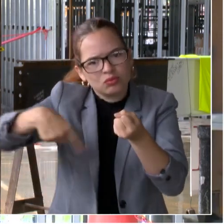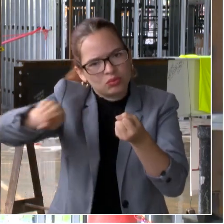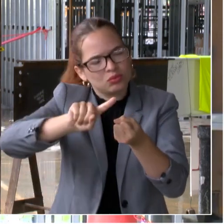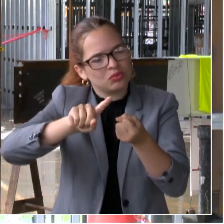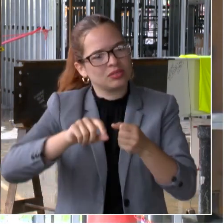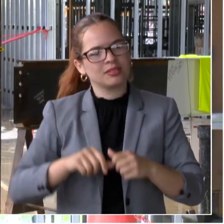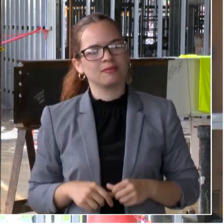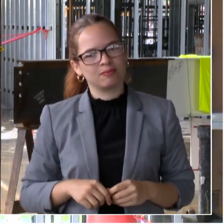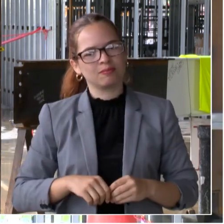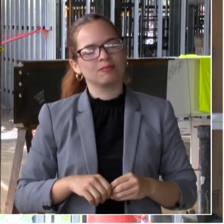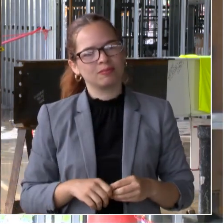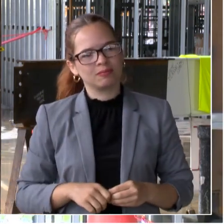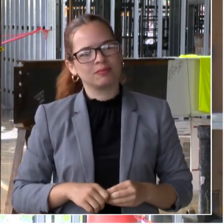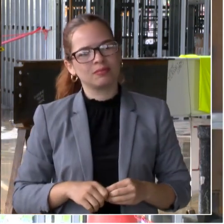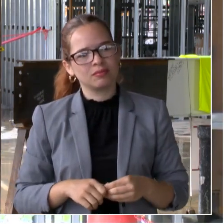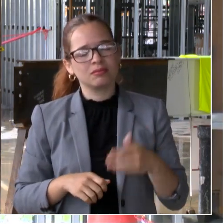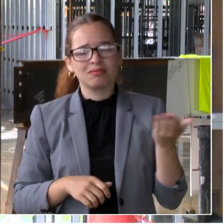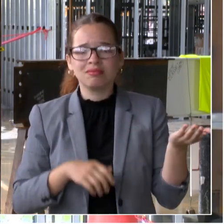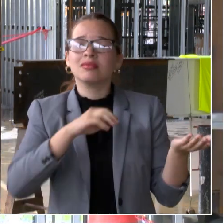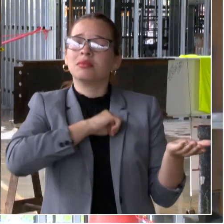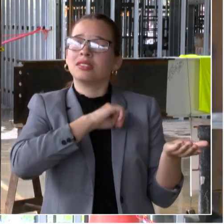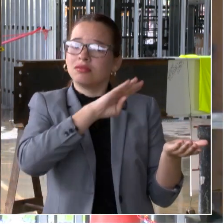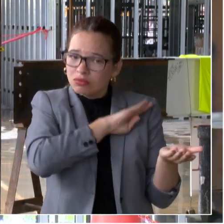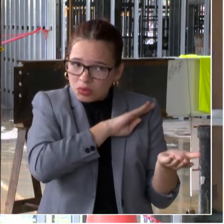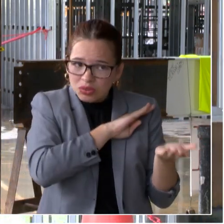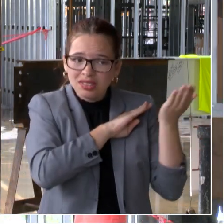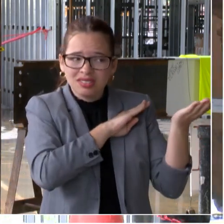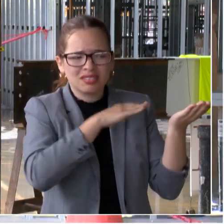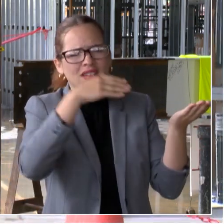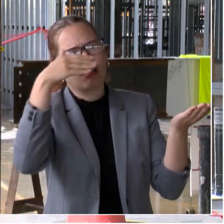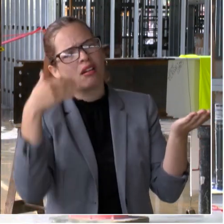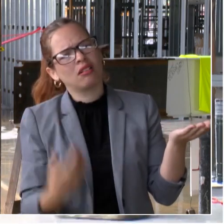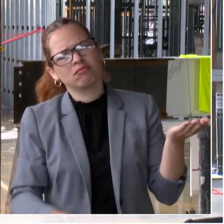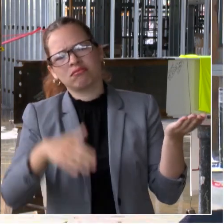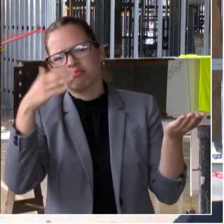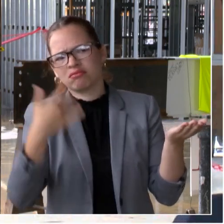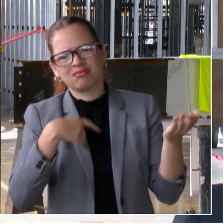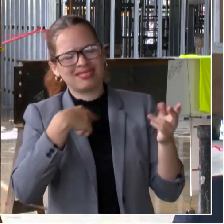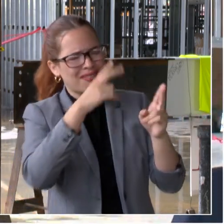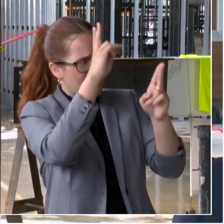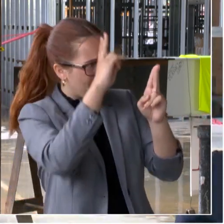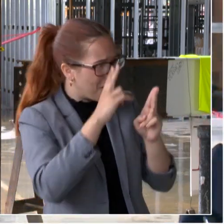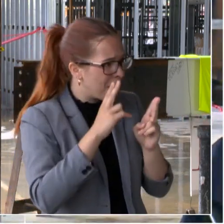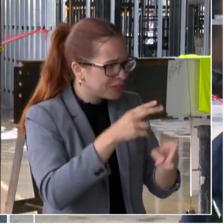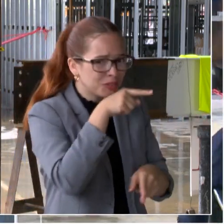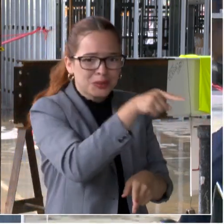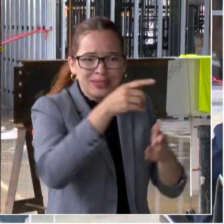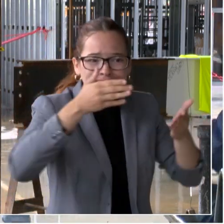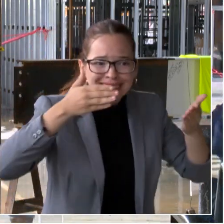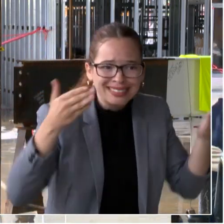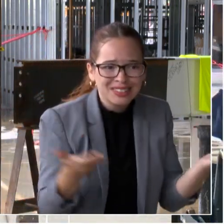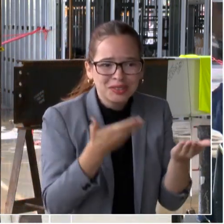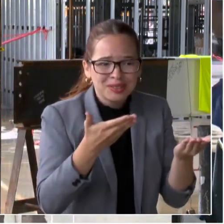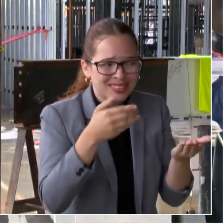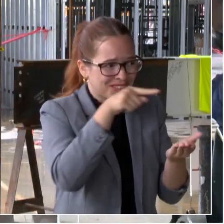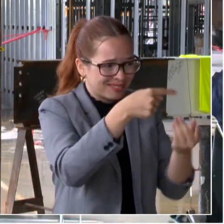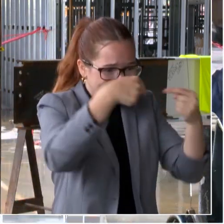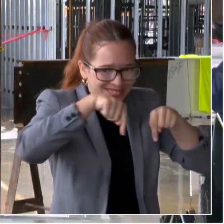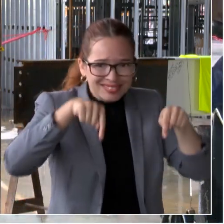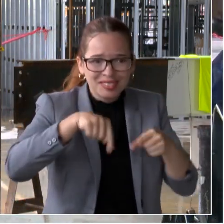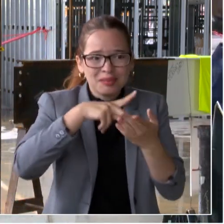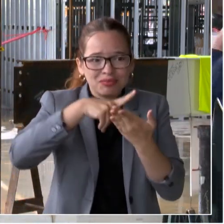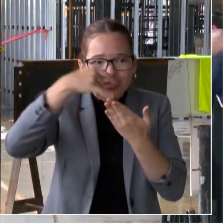Mayor Bowser, it is an honor to meet and introduce you, and thank you for making this project possible.